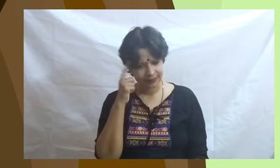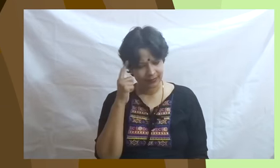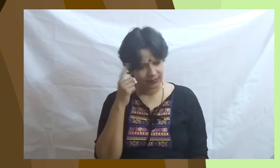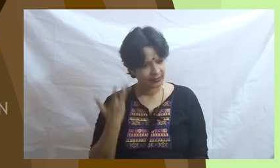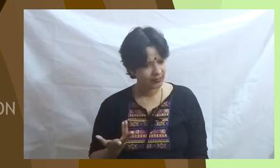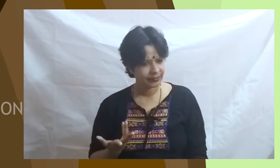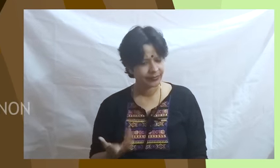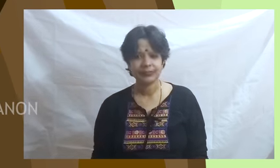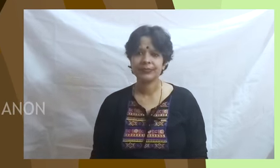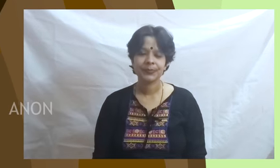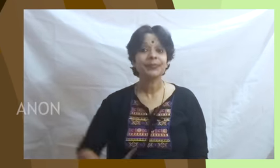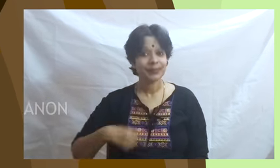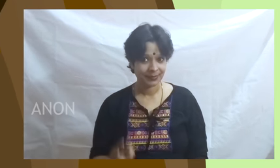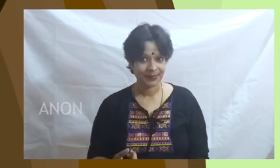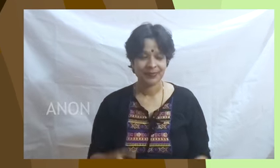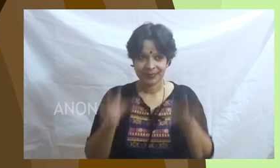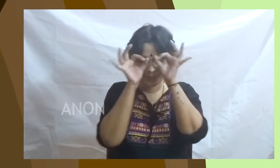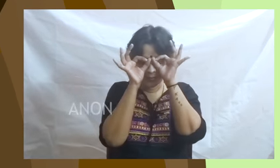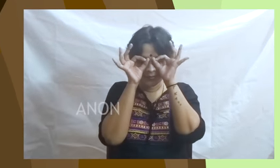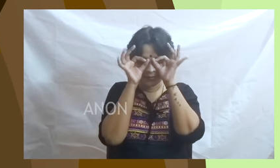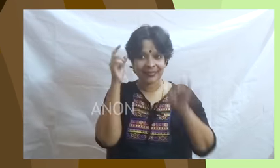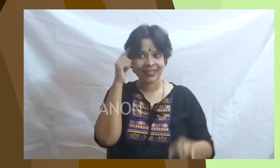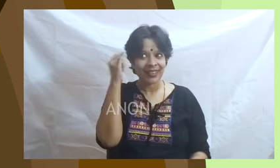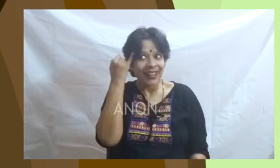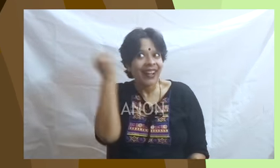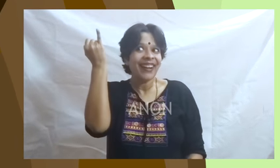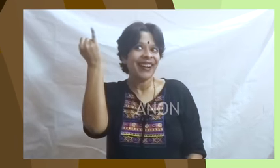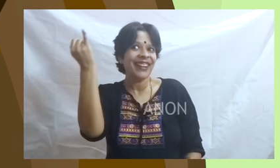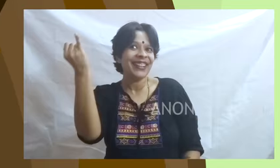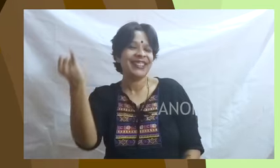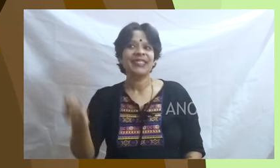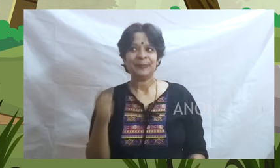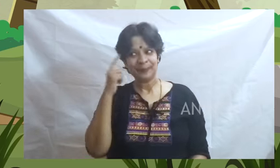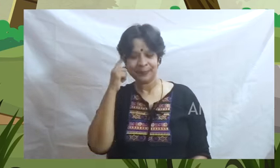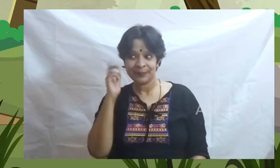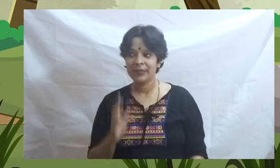So she laid aside all hard words and spoke very kindly to him.